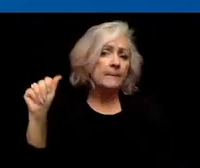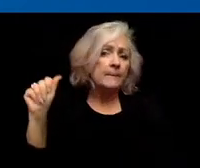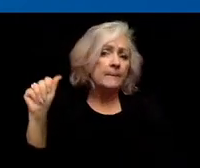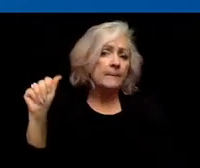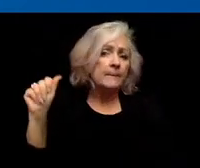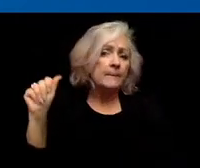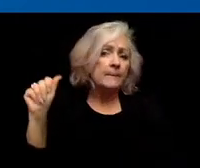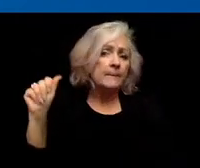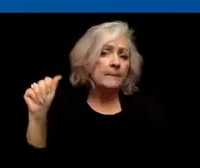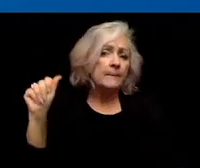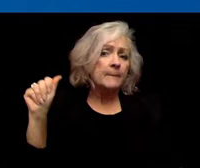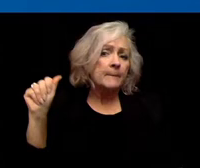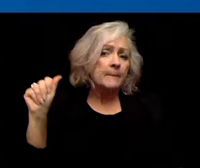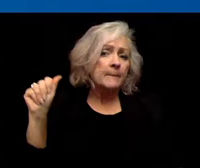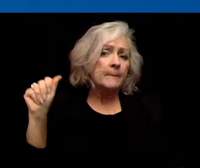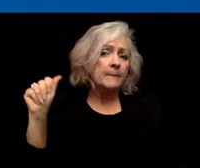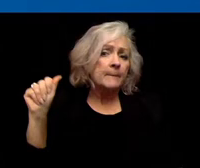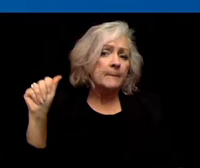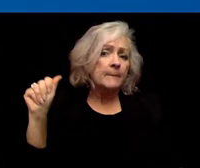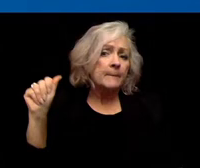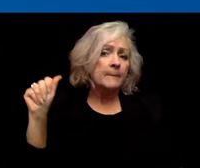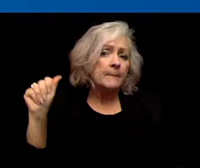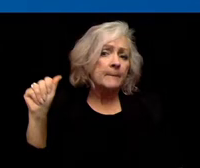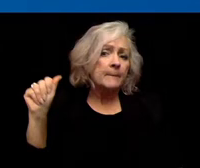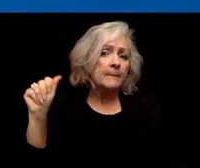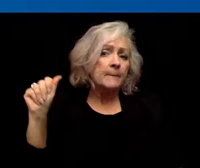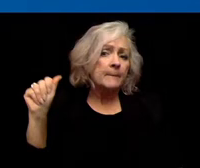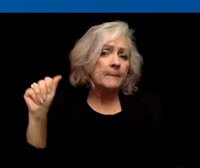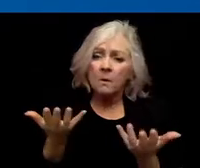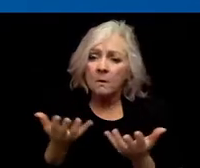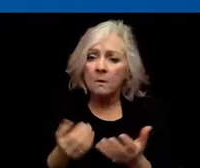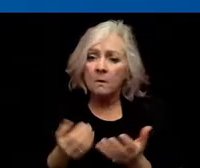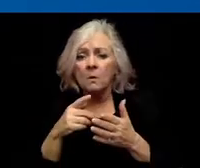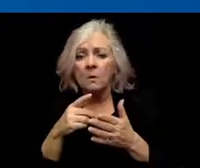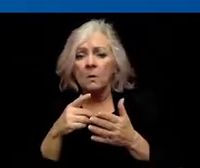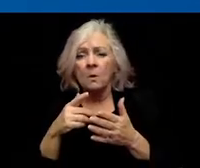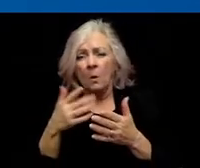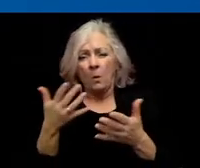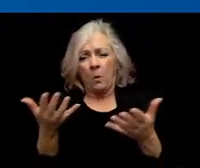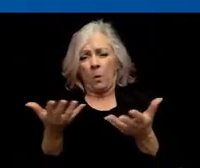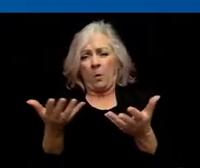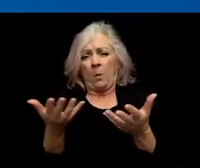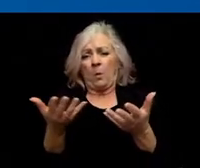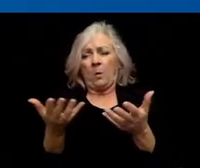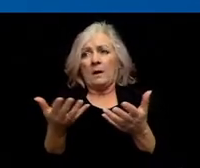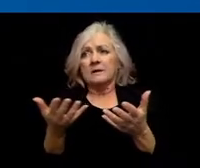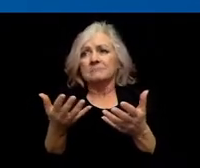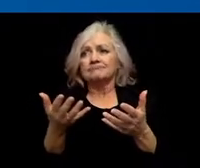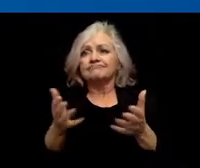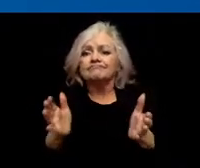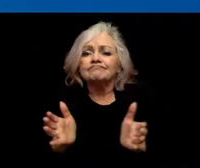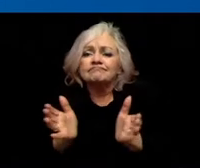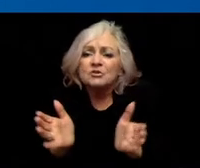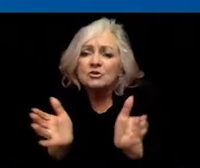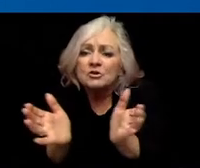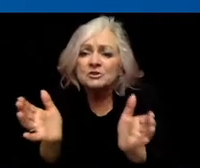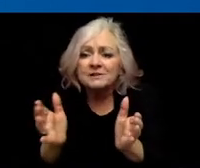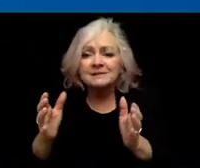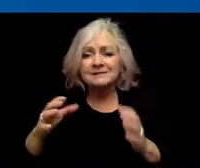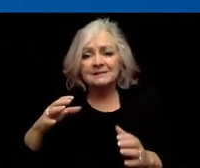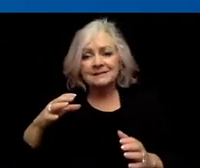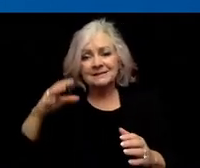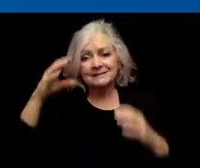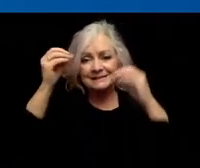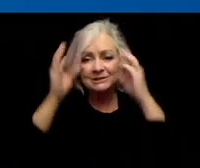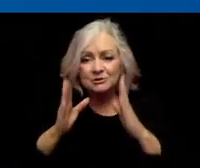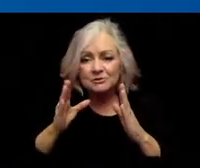the halls of the Harvard Medical School, what moves the faculty and the students there most effectively? Can I